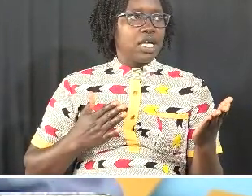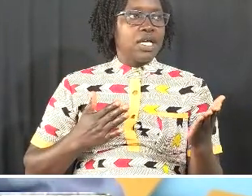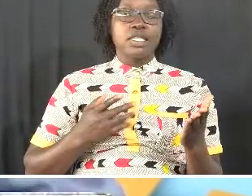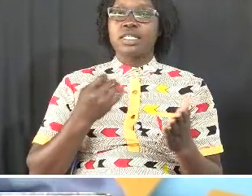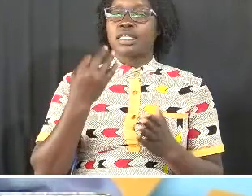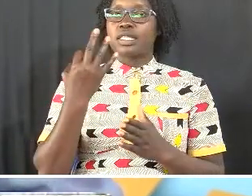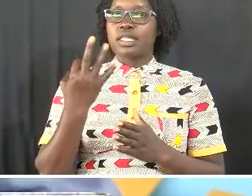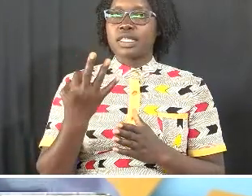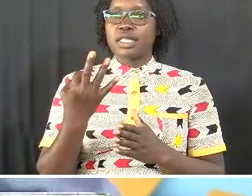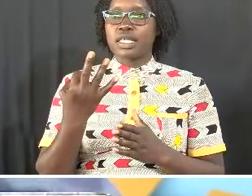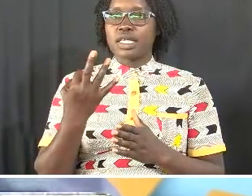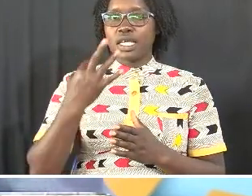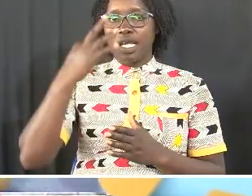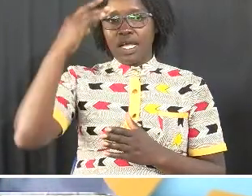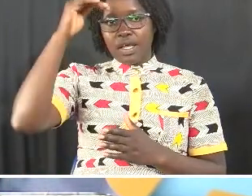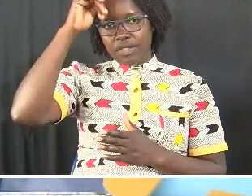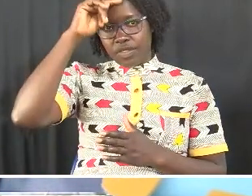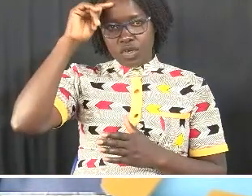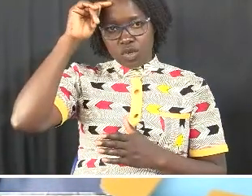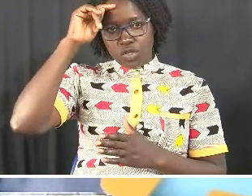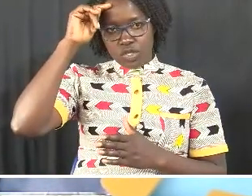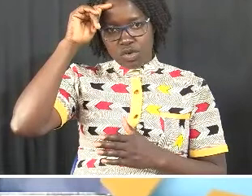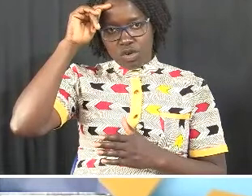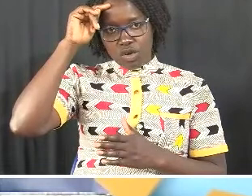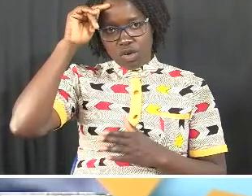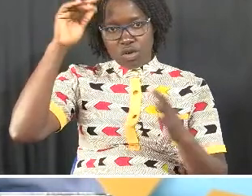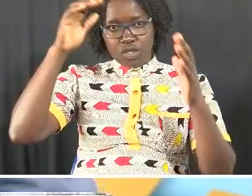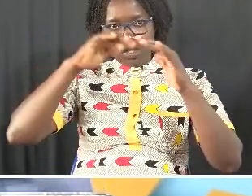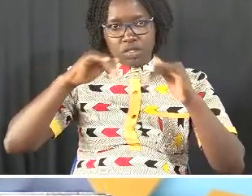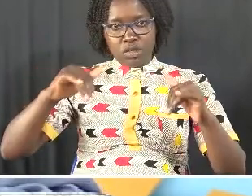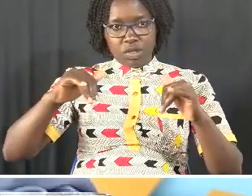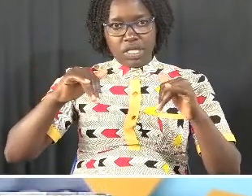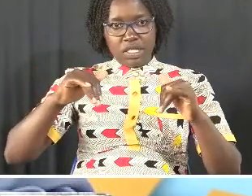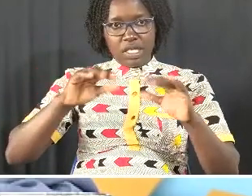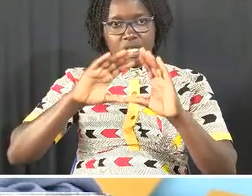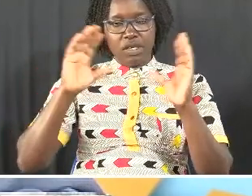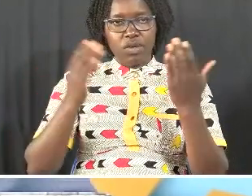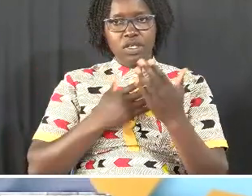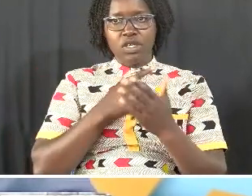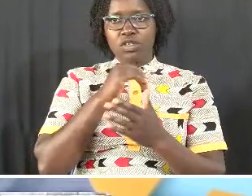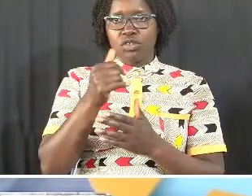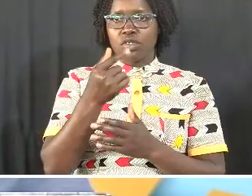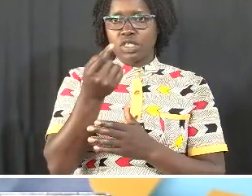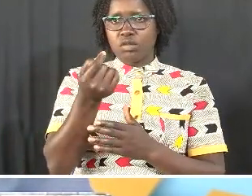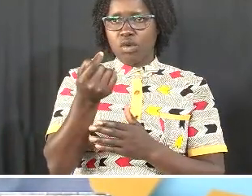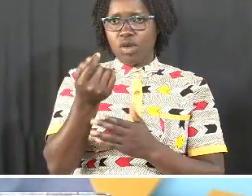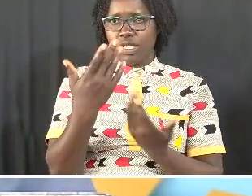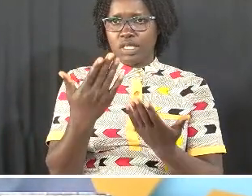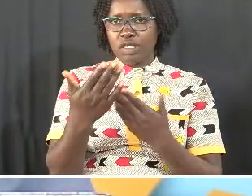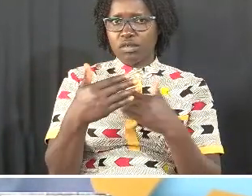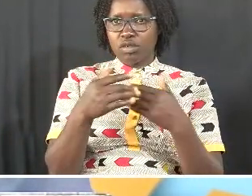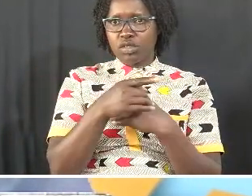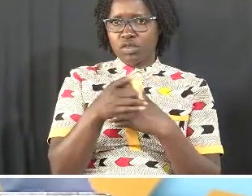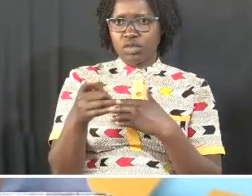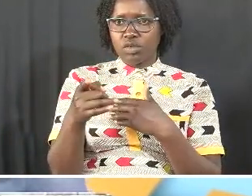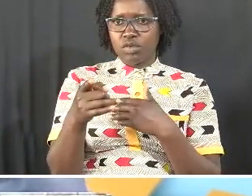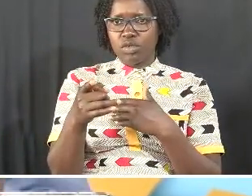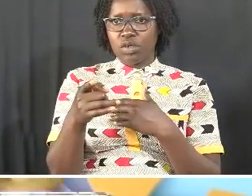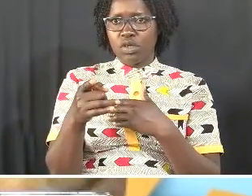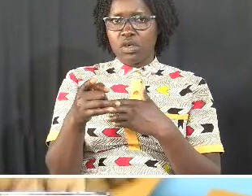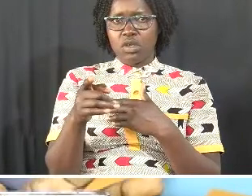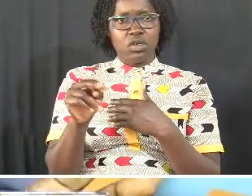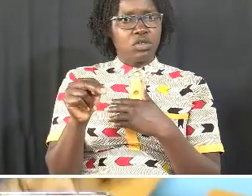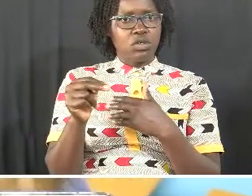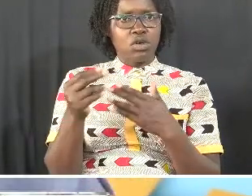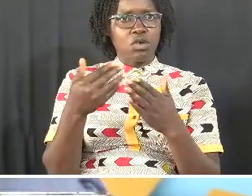seminaries, theological seminaries in the world. So it is not a small thing which is close to you. We have only three. Before